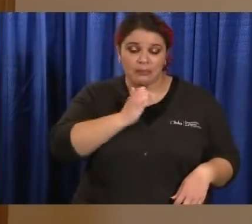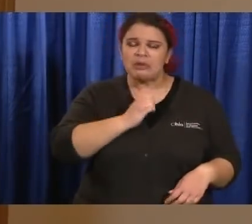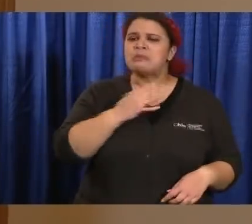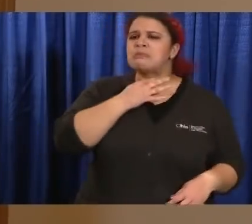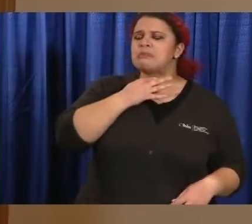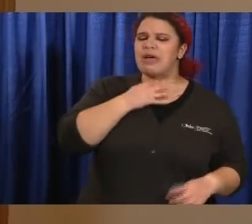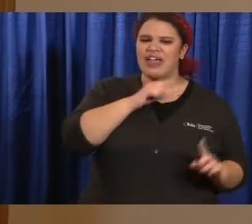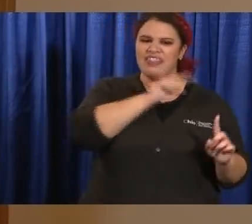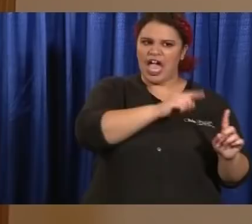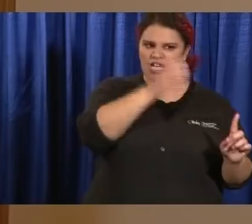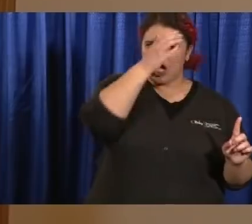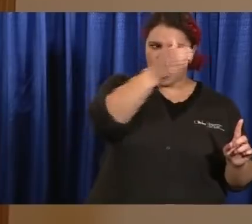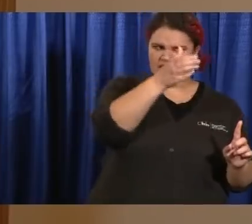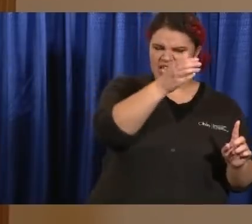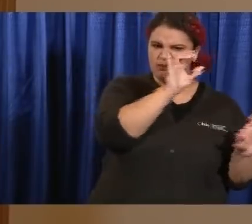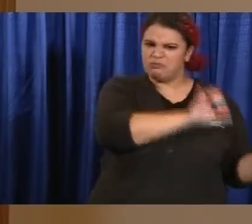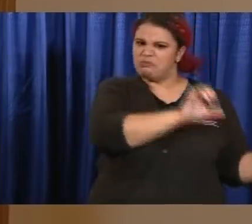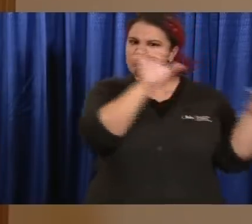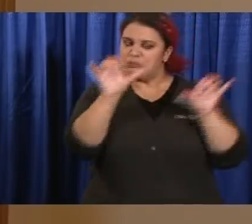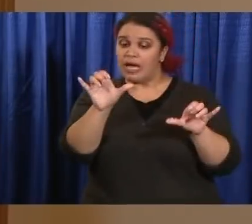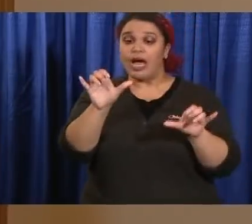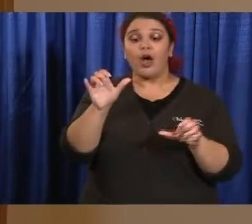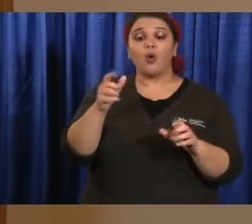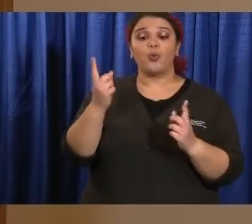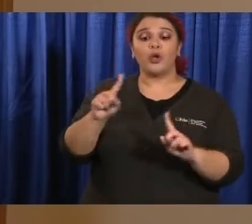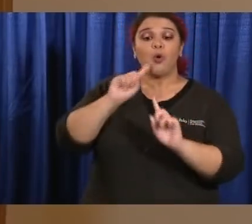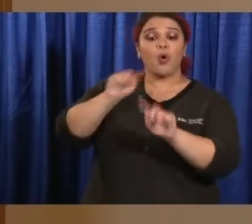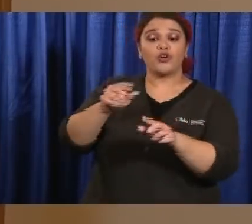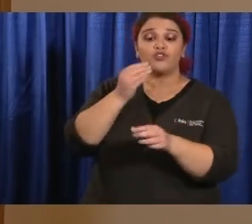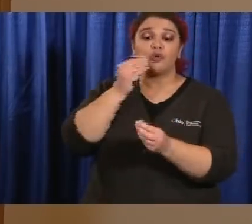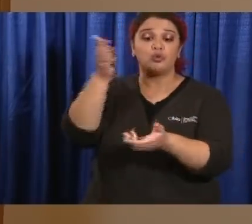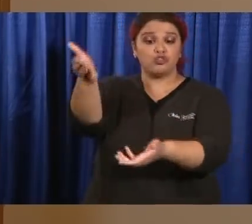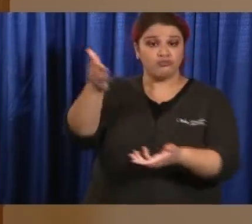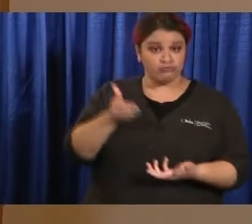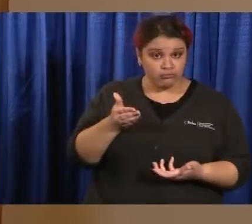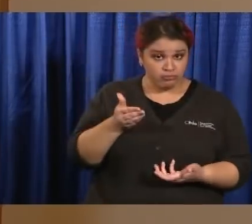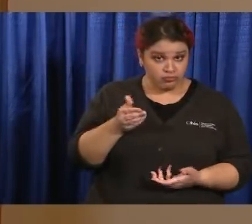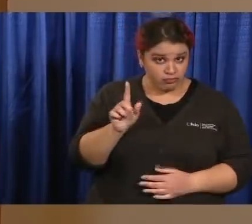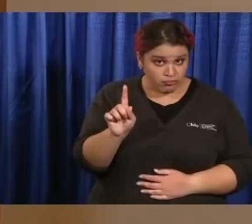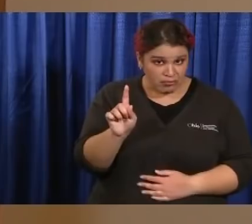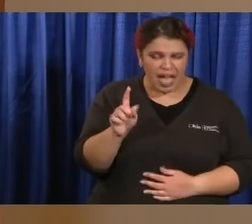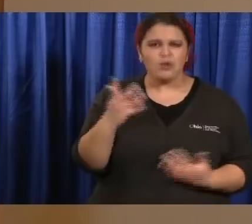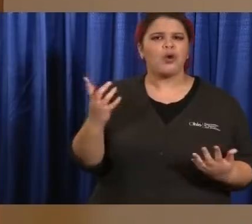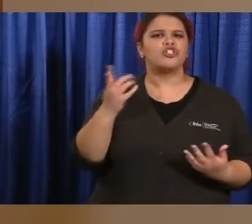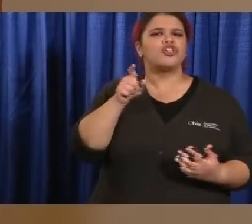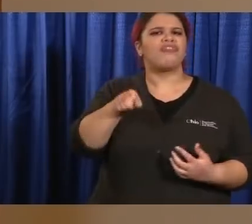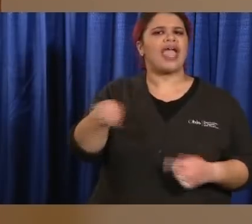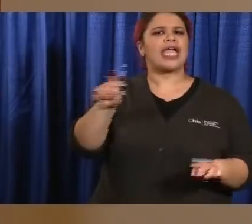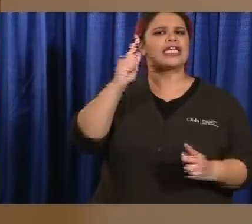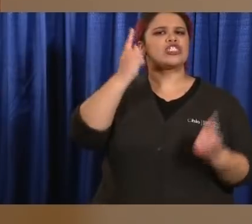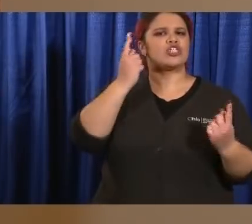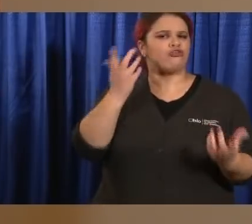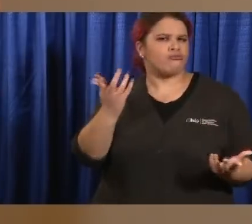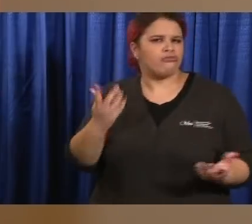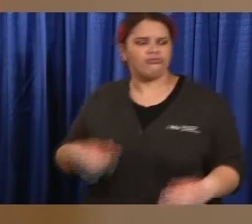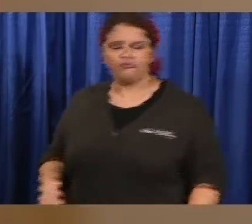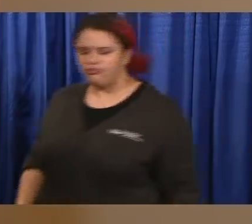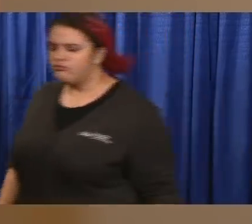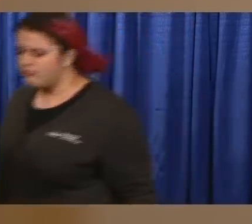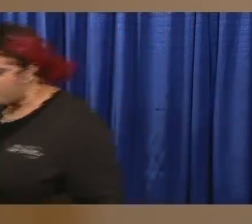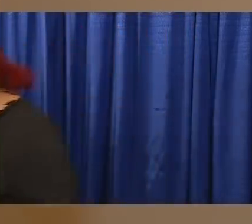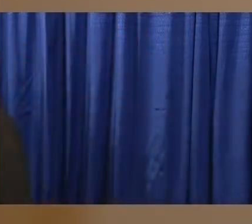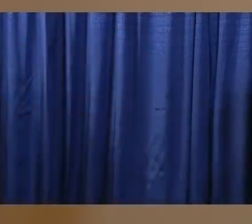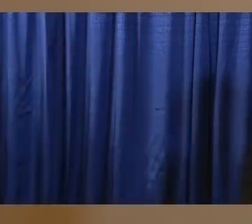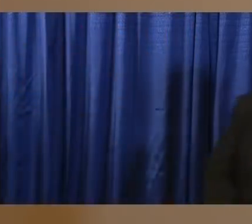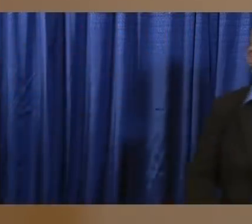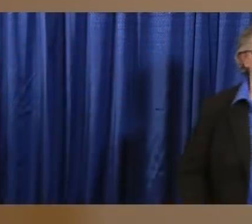to carry-out? First of all, I just want to say thank you. Many businesses are continuing the carry-out. I